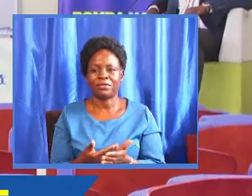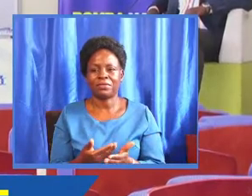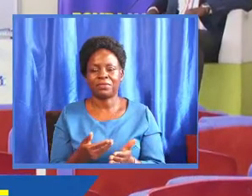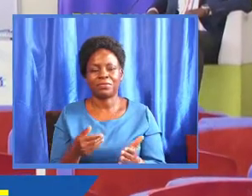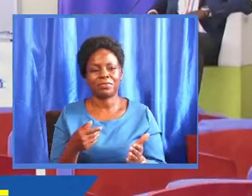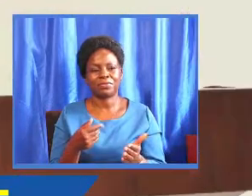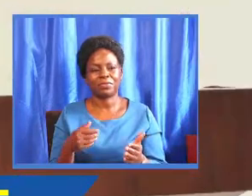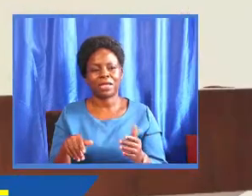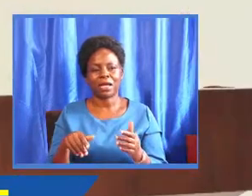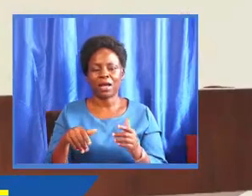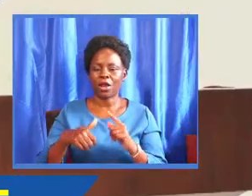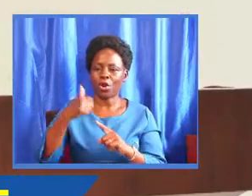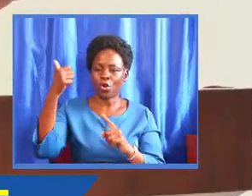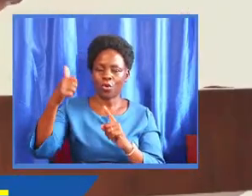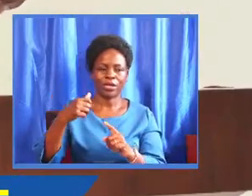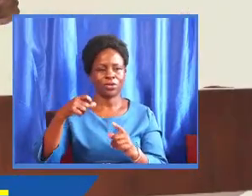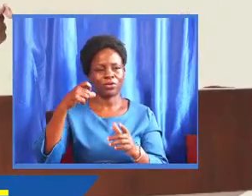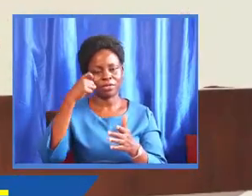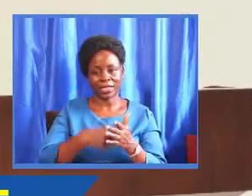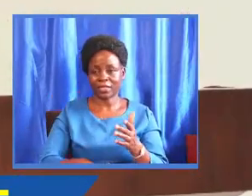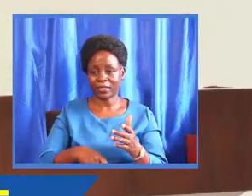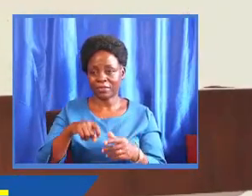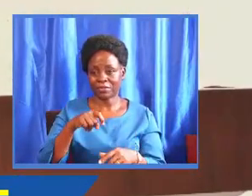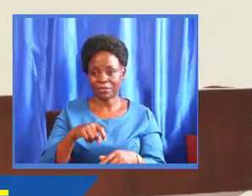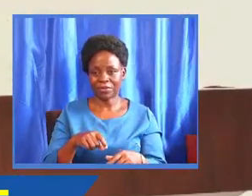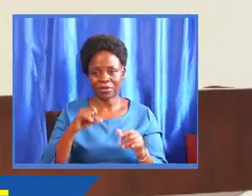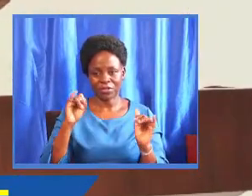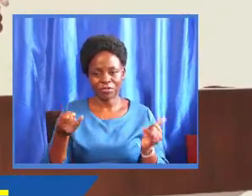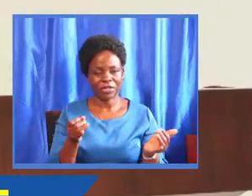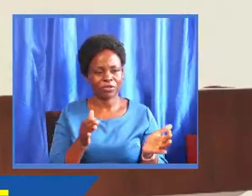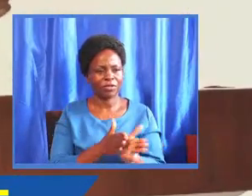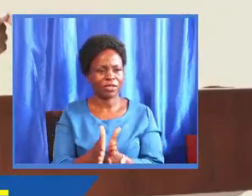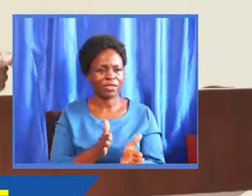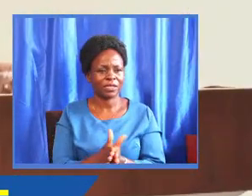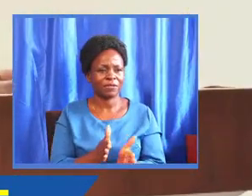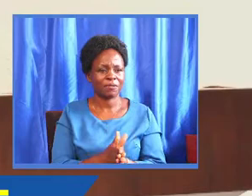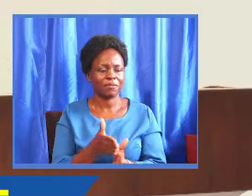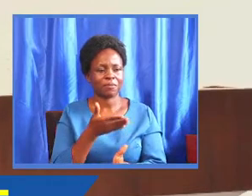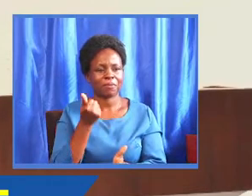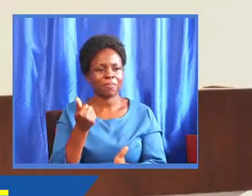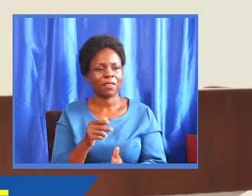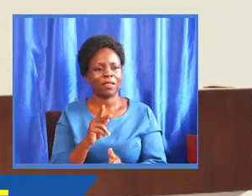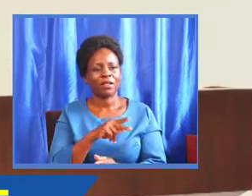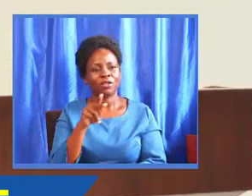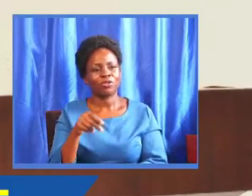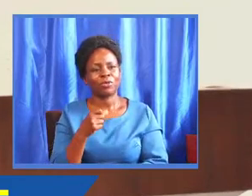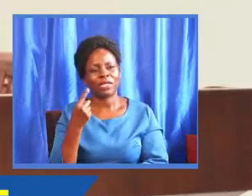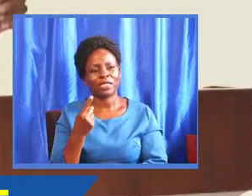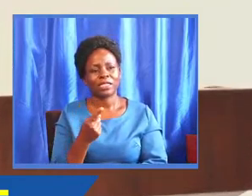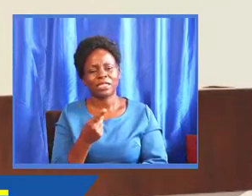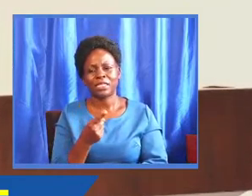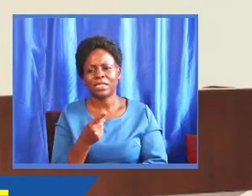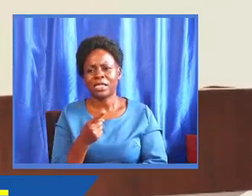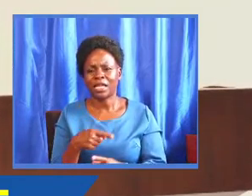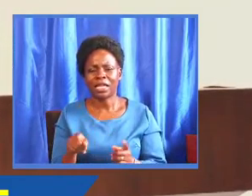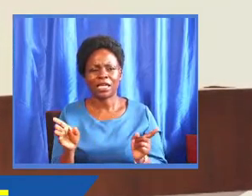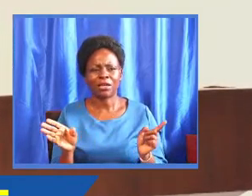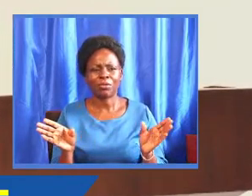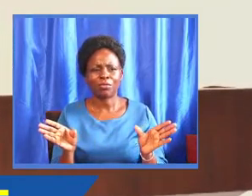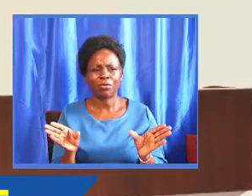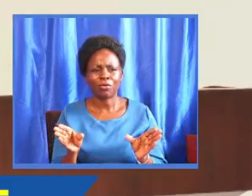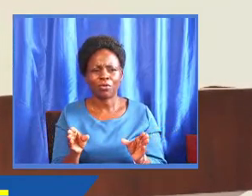tax, rental tax regime. She's only trying to explain it better so that we understand it. Naye mu